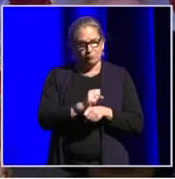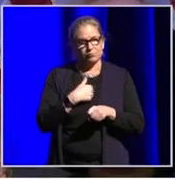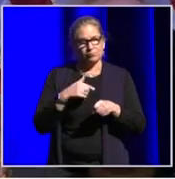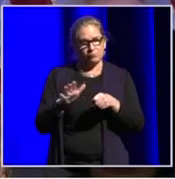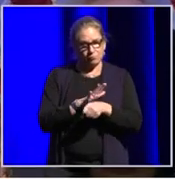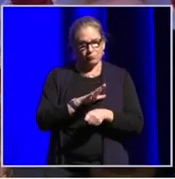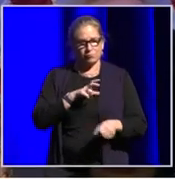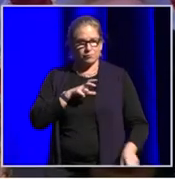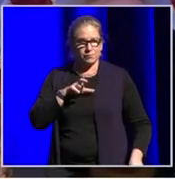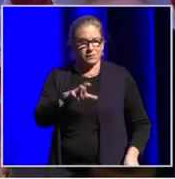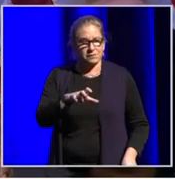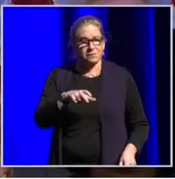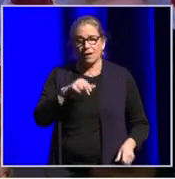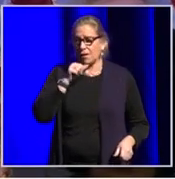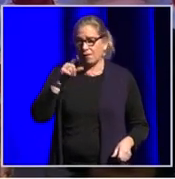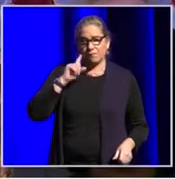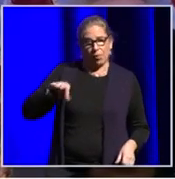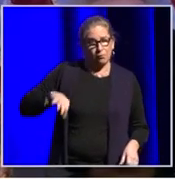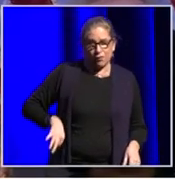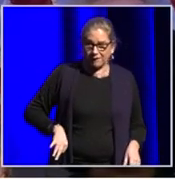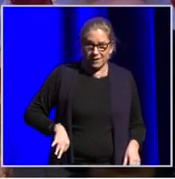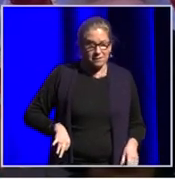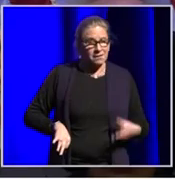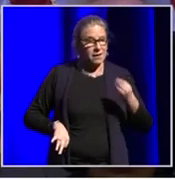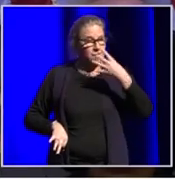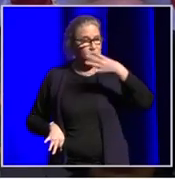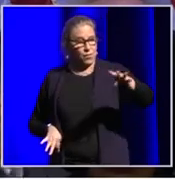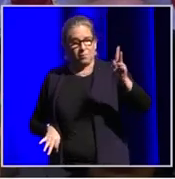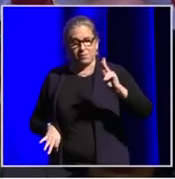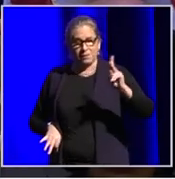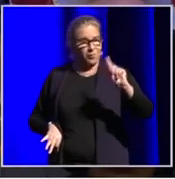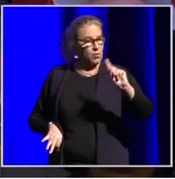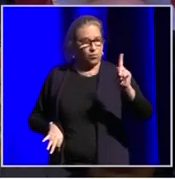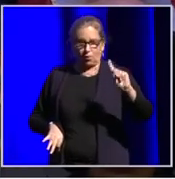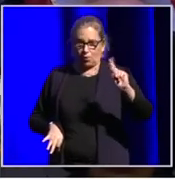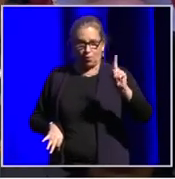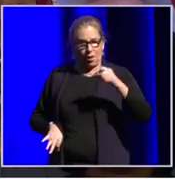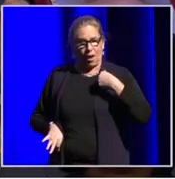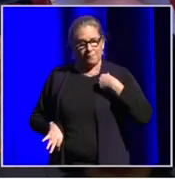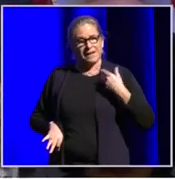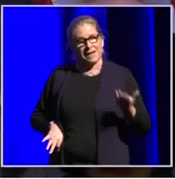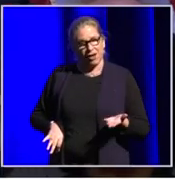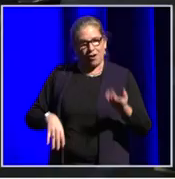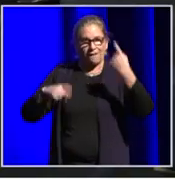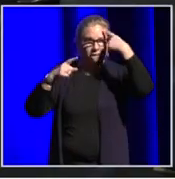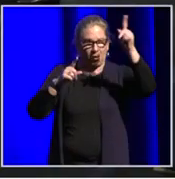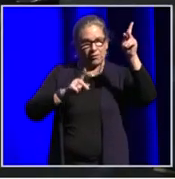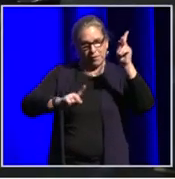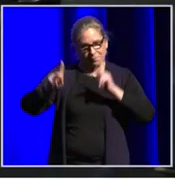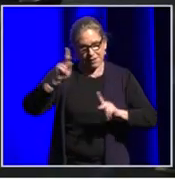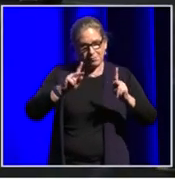equity while upholding systems that disadvantage black folks and brown folks and poor folks.